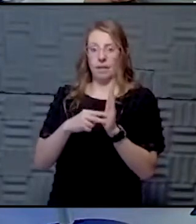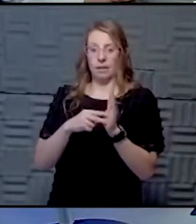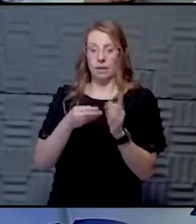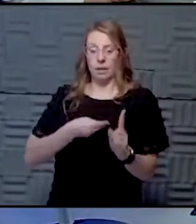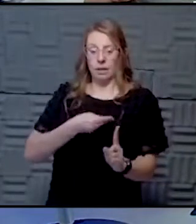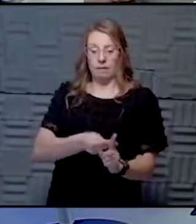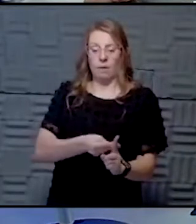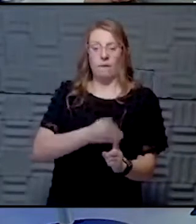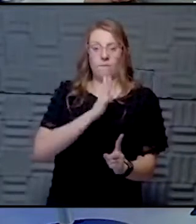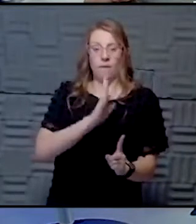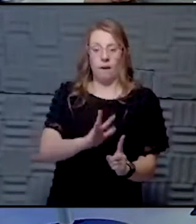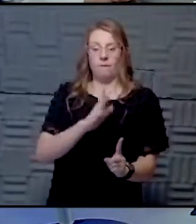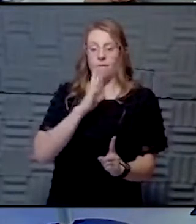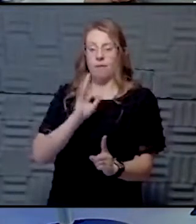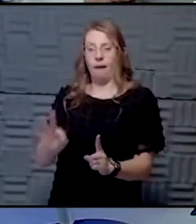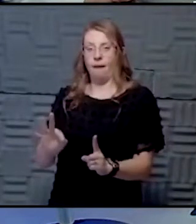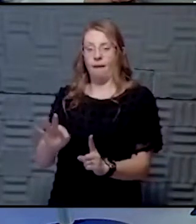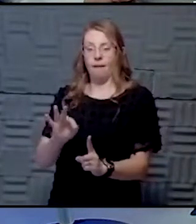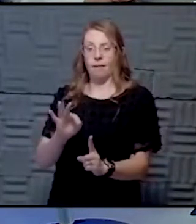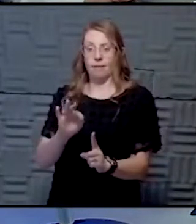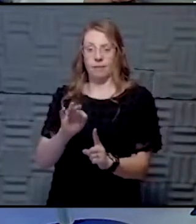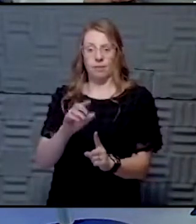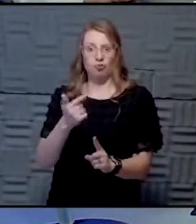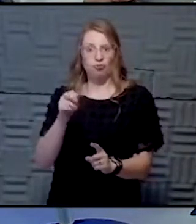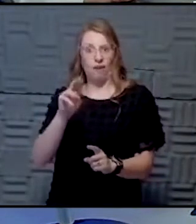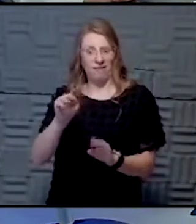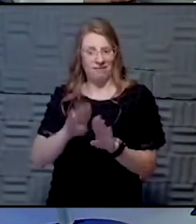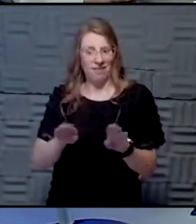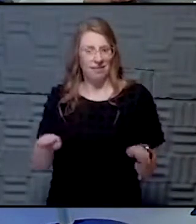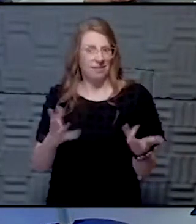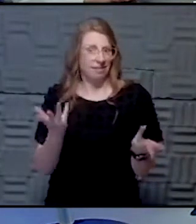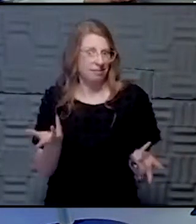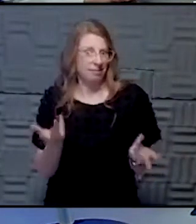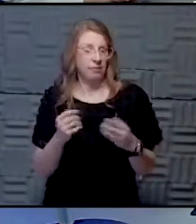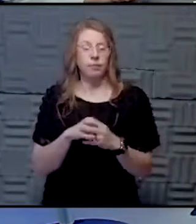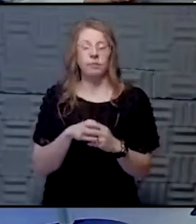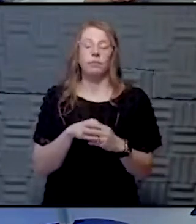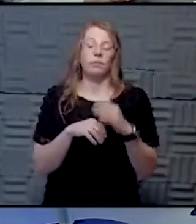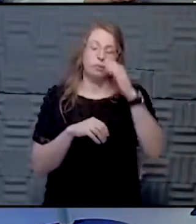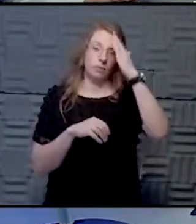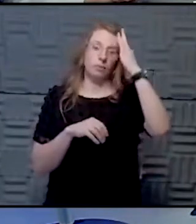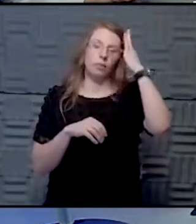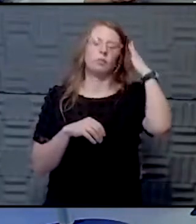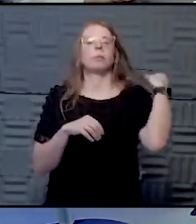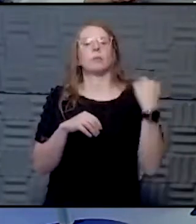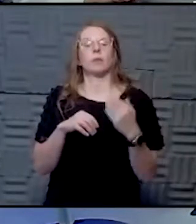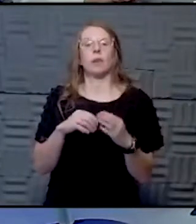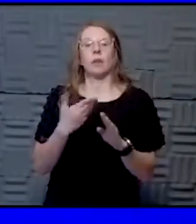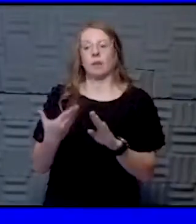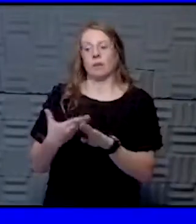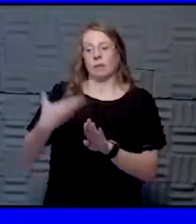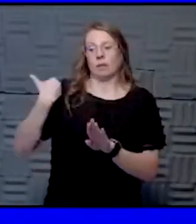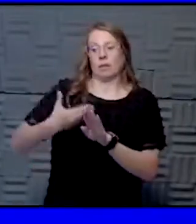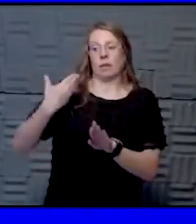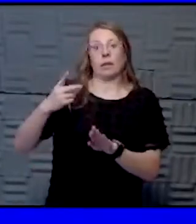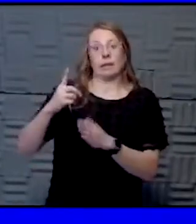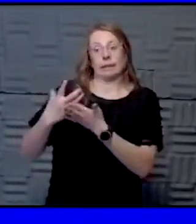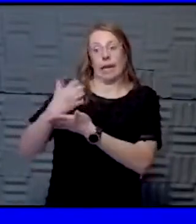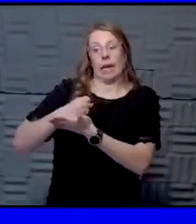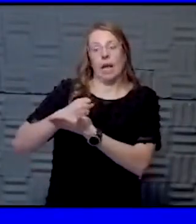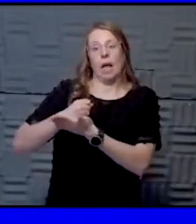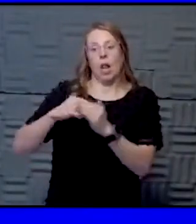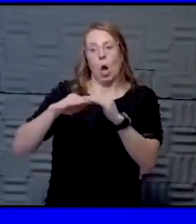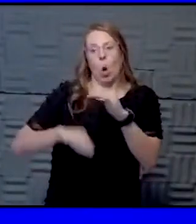9-year-old grandkids? What do you think, Hawk? Yeah. I think from the early data we have, it's lower. It is significantly